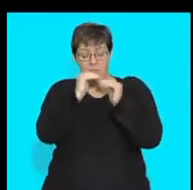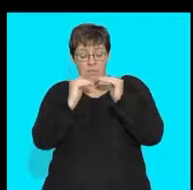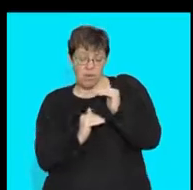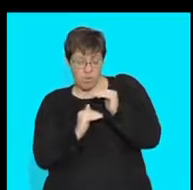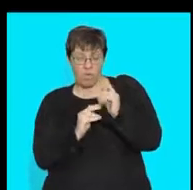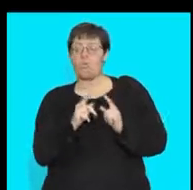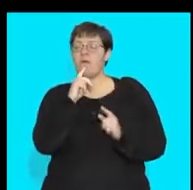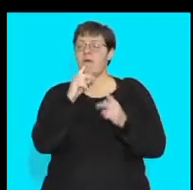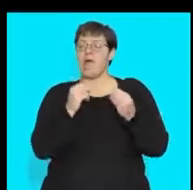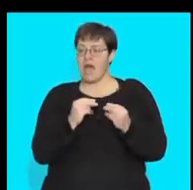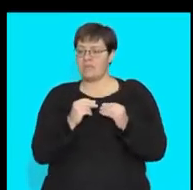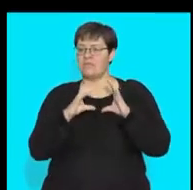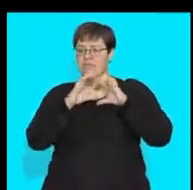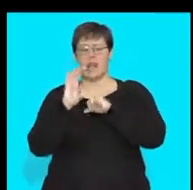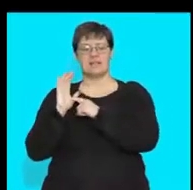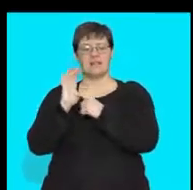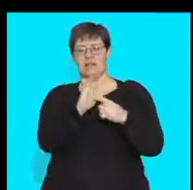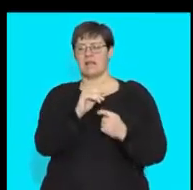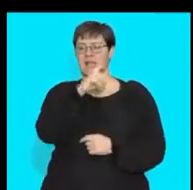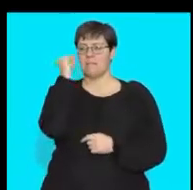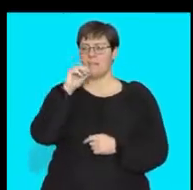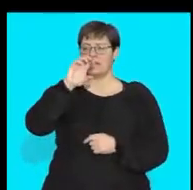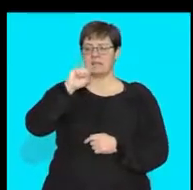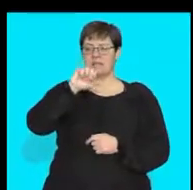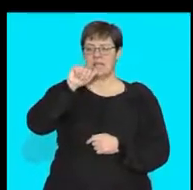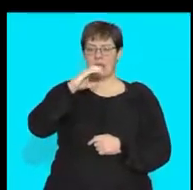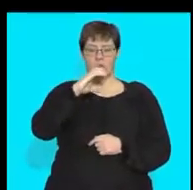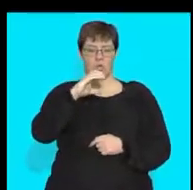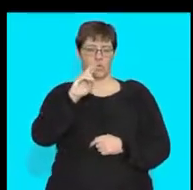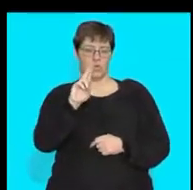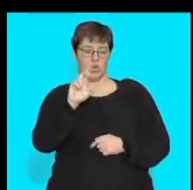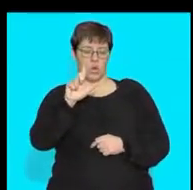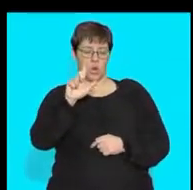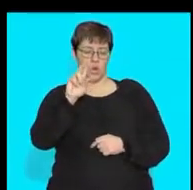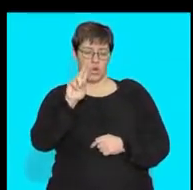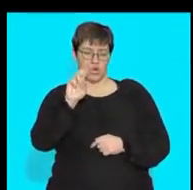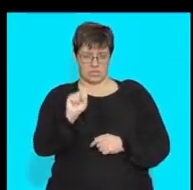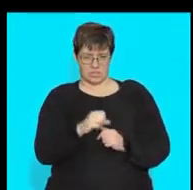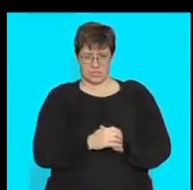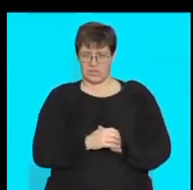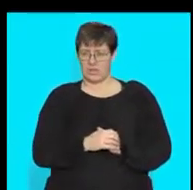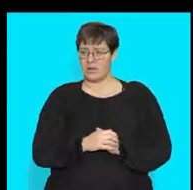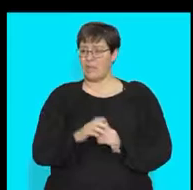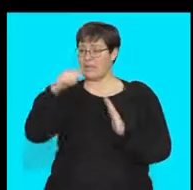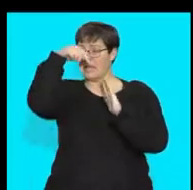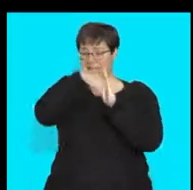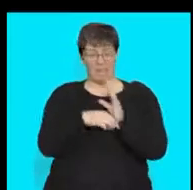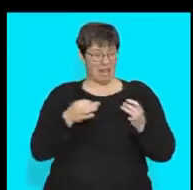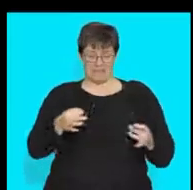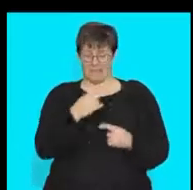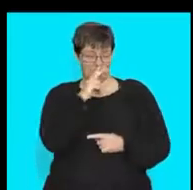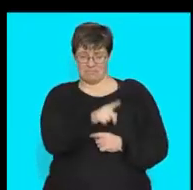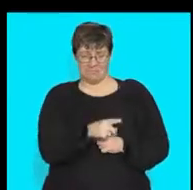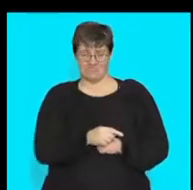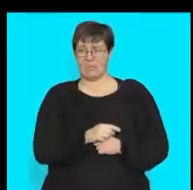and just below that, you'll get a sac-like structure which is called the sacculus. The easy way to remember, they will never give it in so much detail